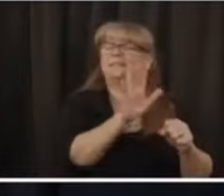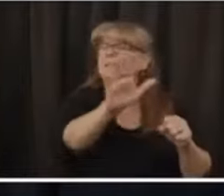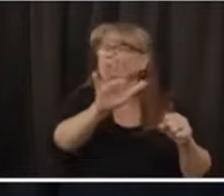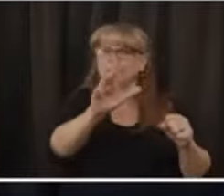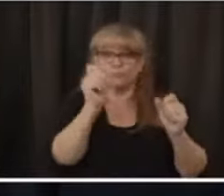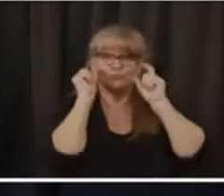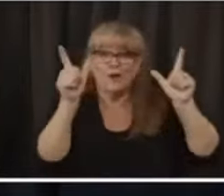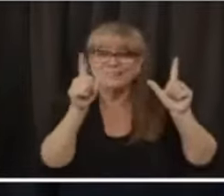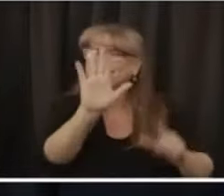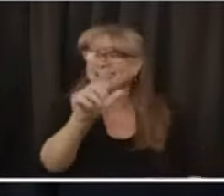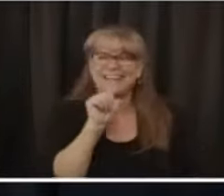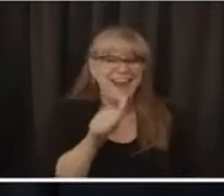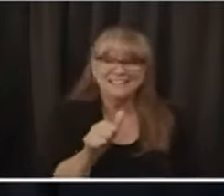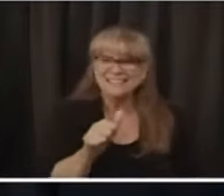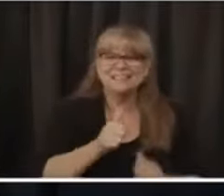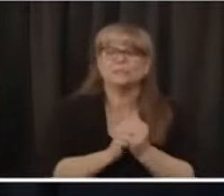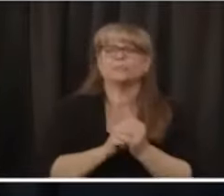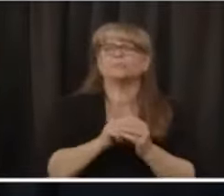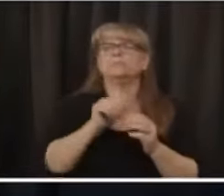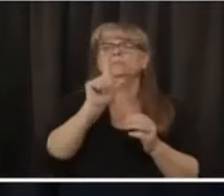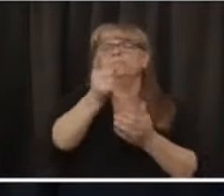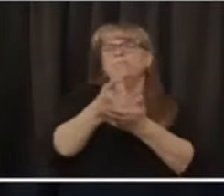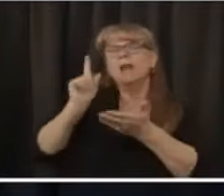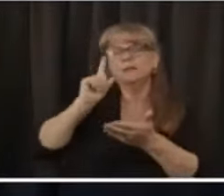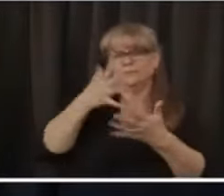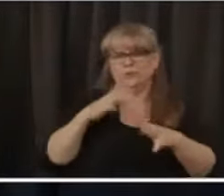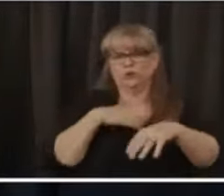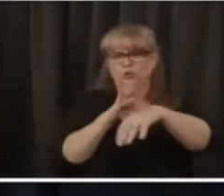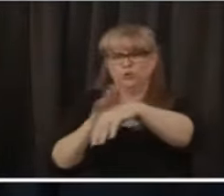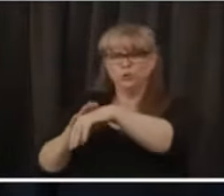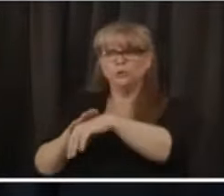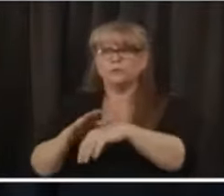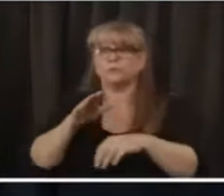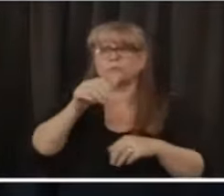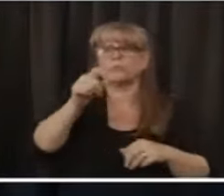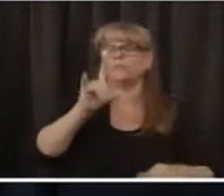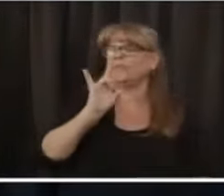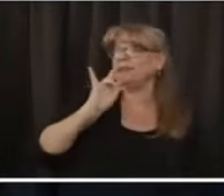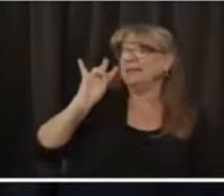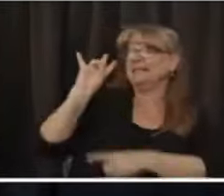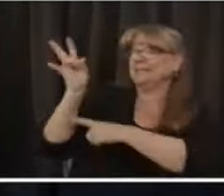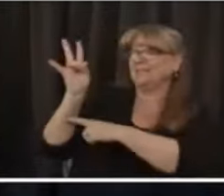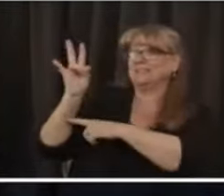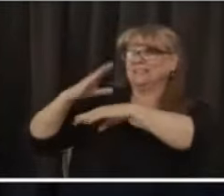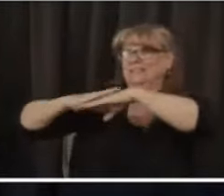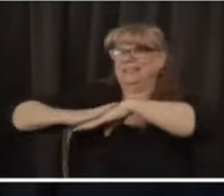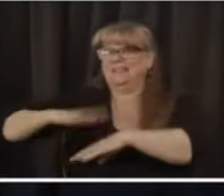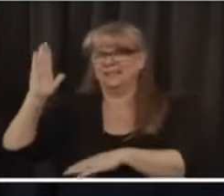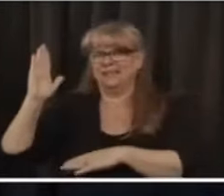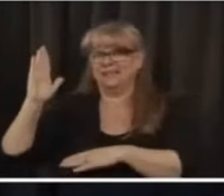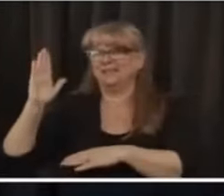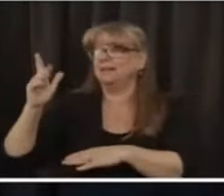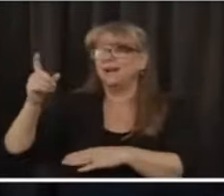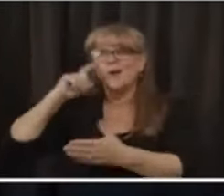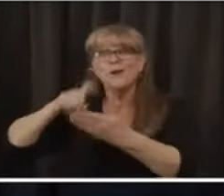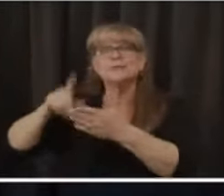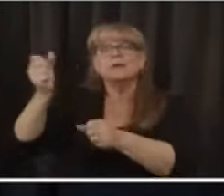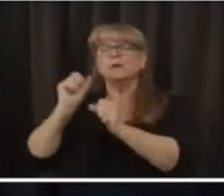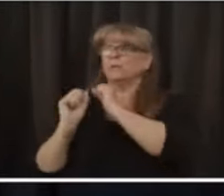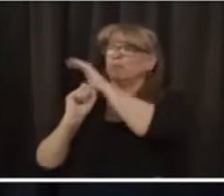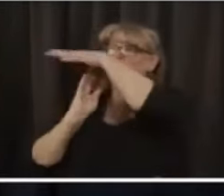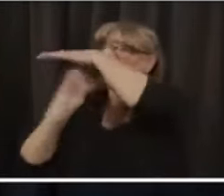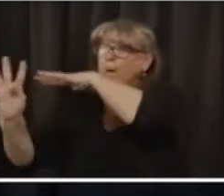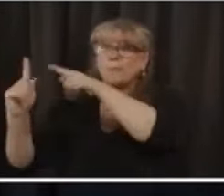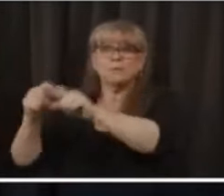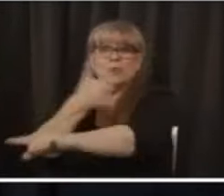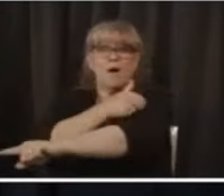showed how amazingly people in their 70s and 80s are declining in our hospitals because they're mostly protected. Now our hospitals are being filled